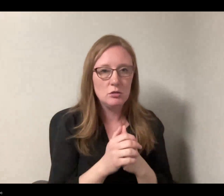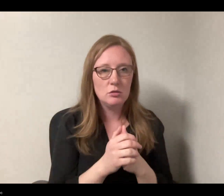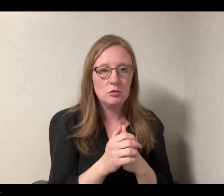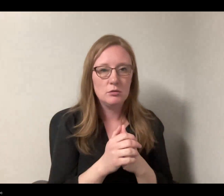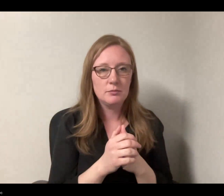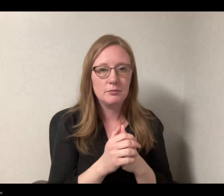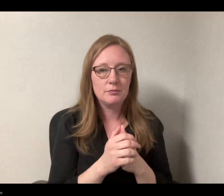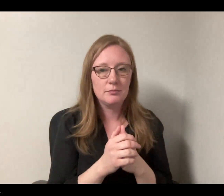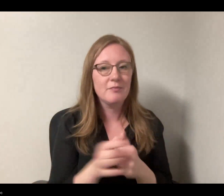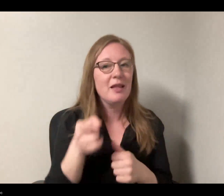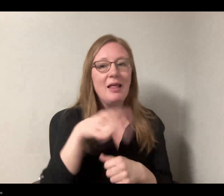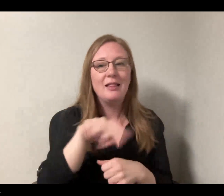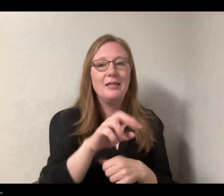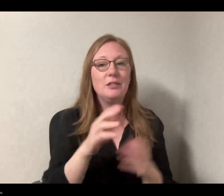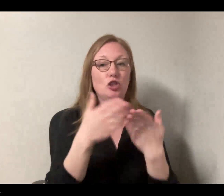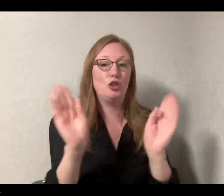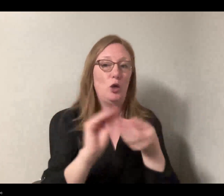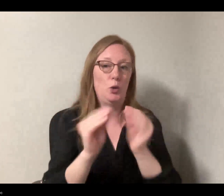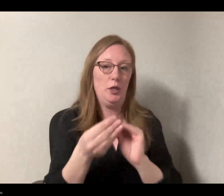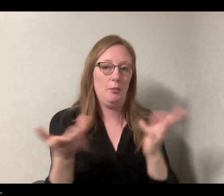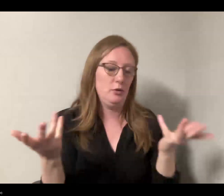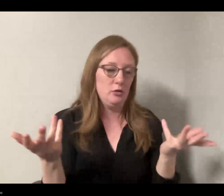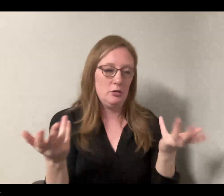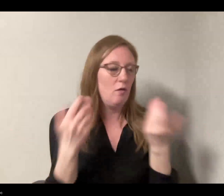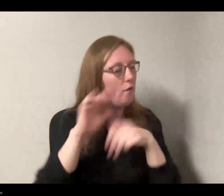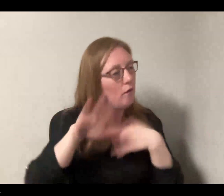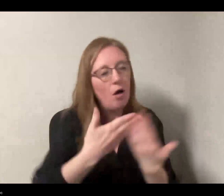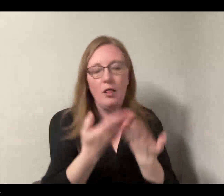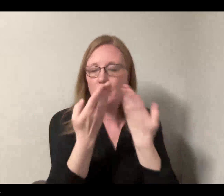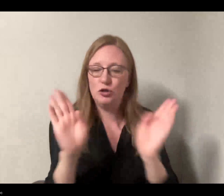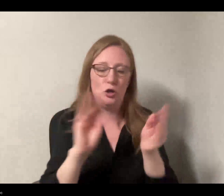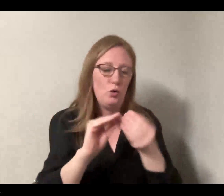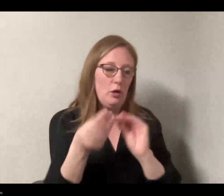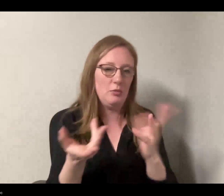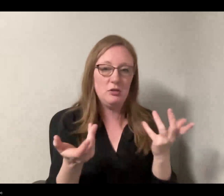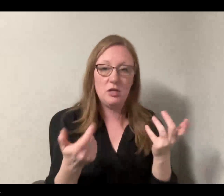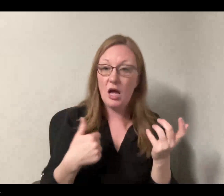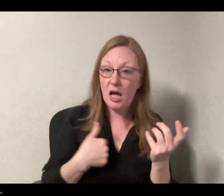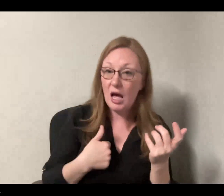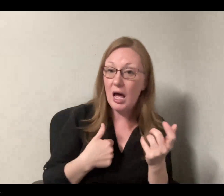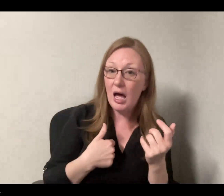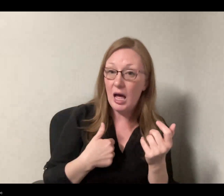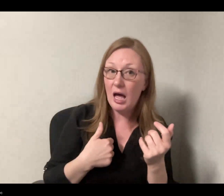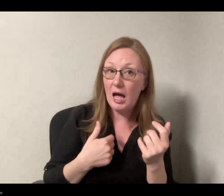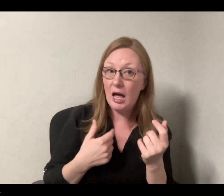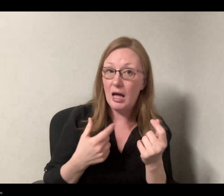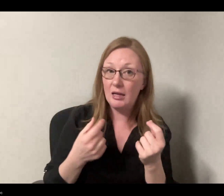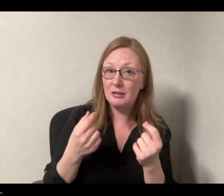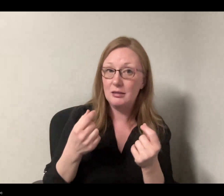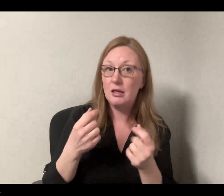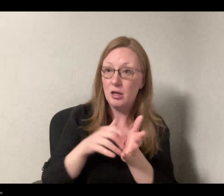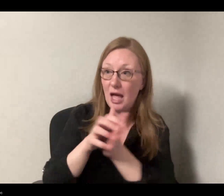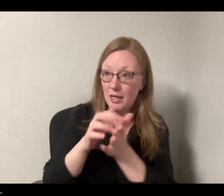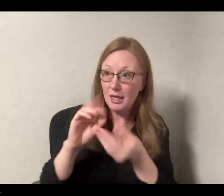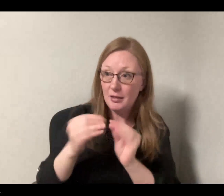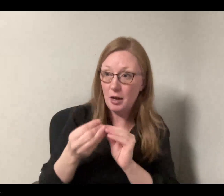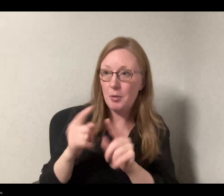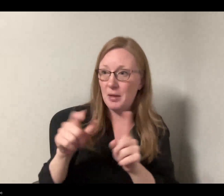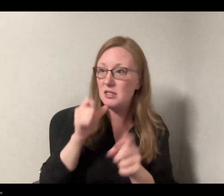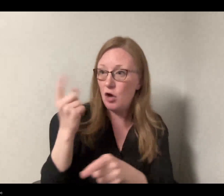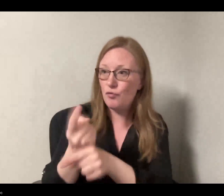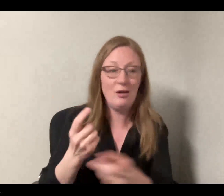these are general numbers. These are all general numbers. You say, well, I did the number you think and I wasn't right. Well, yeah, this is